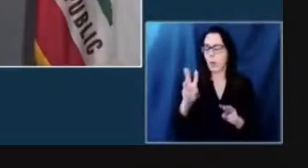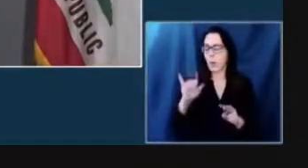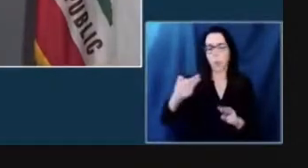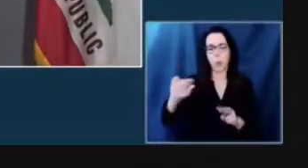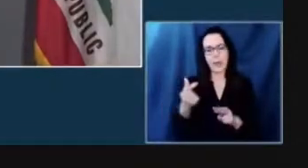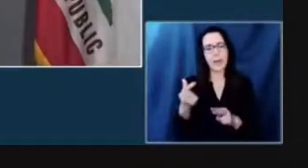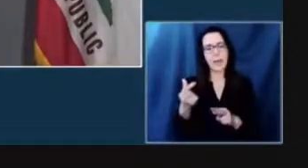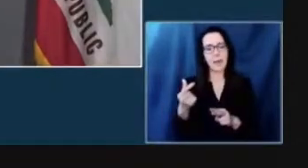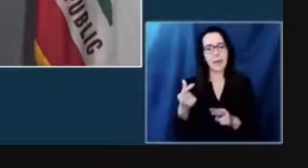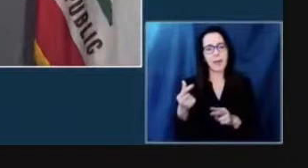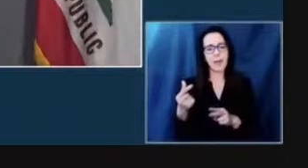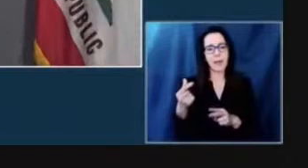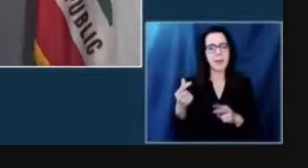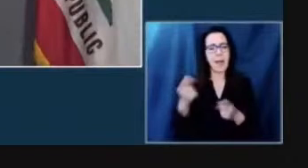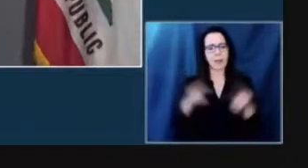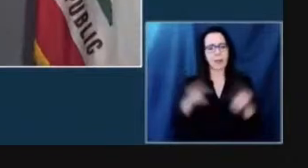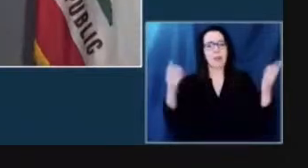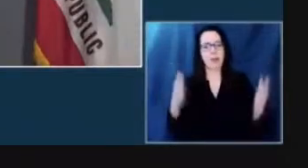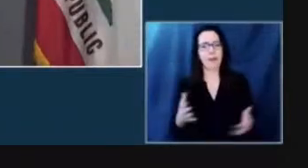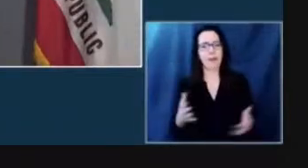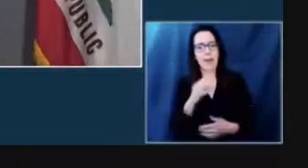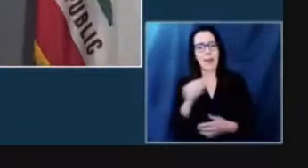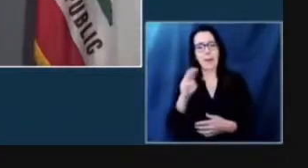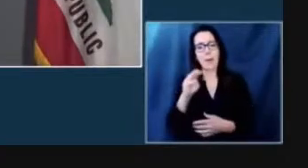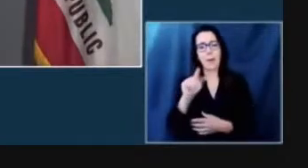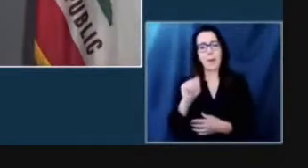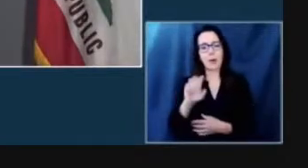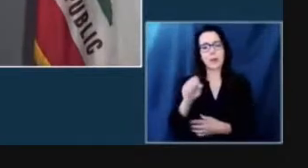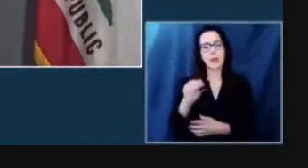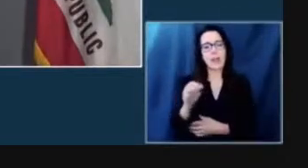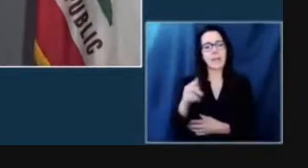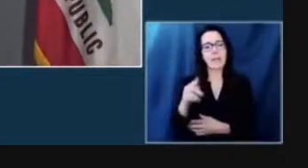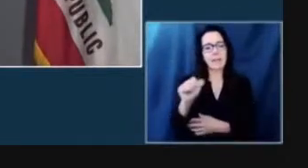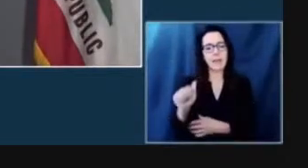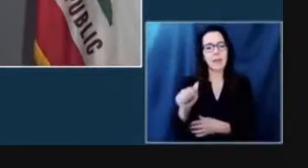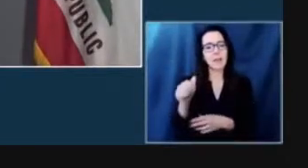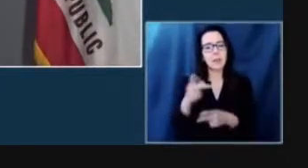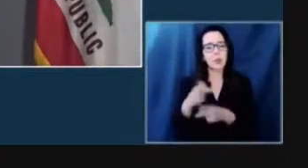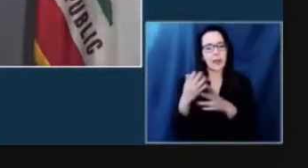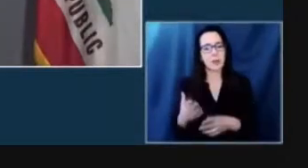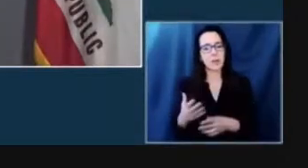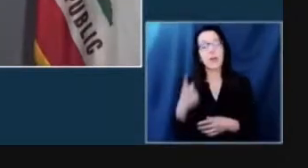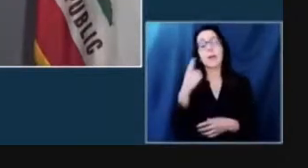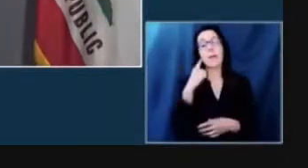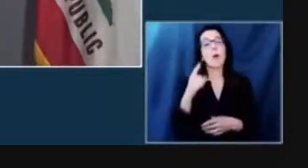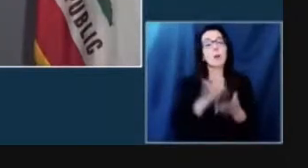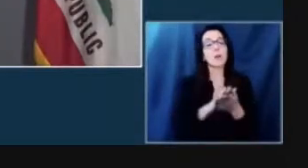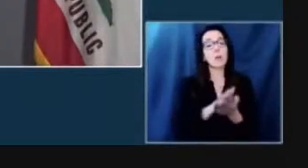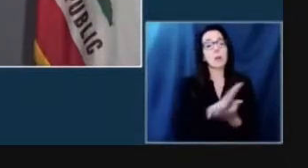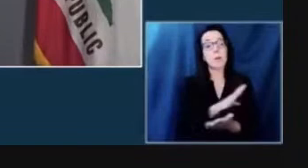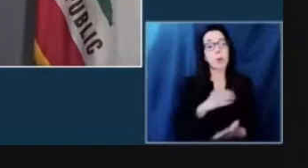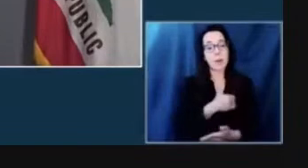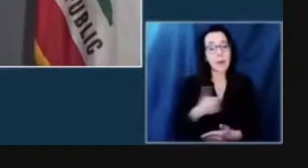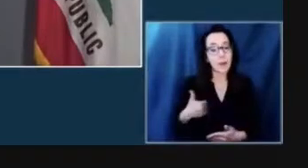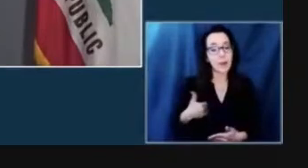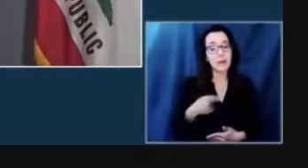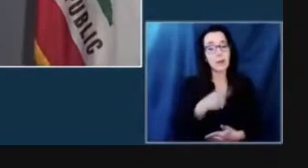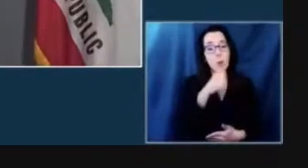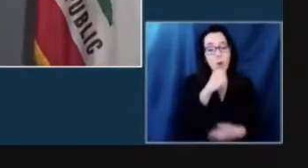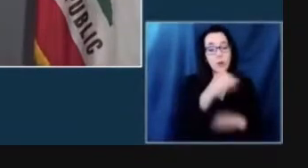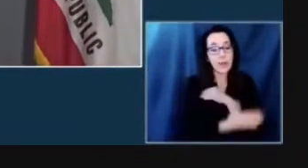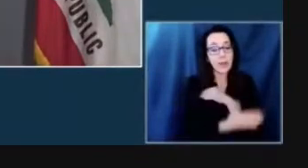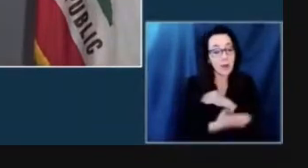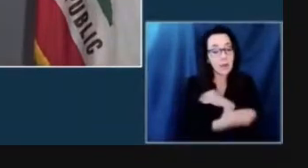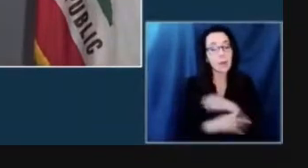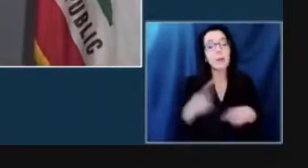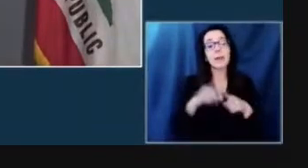County supervisors. For Nevada County supervisors and school board members in Orange County and other parts of the state,